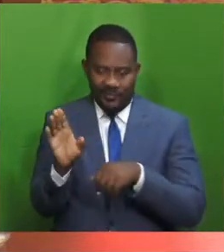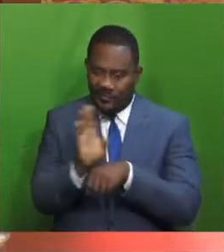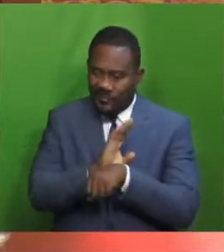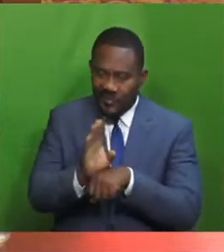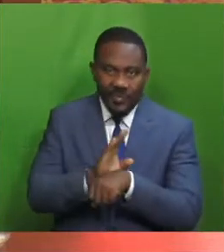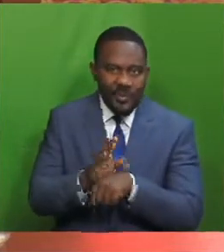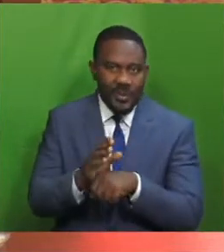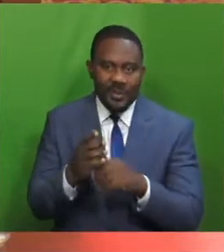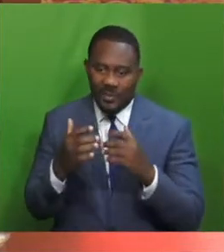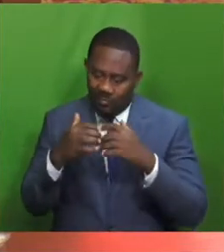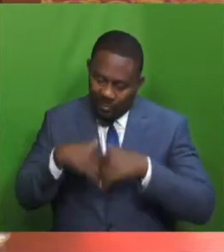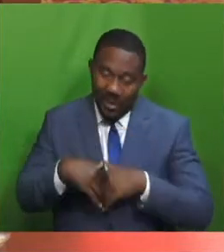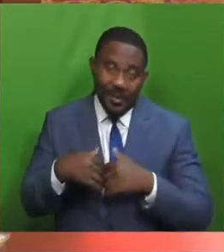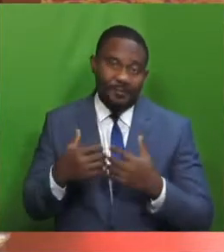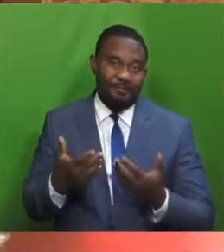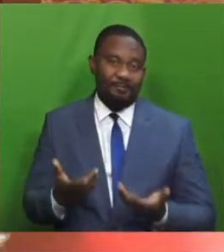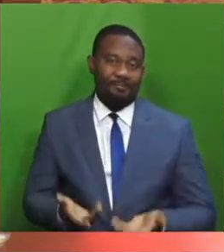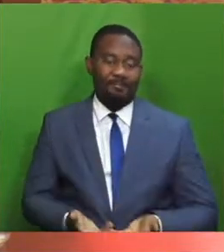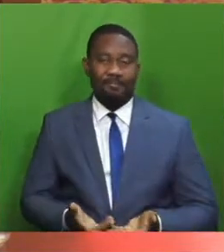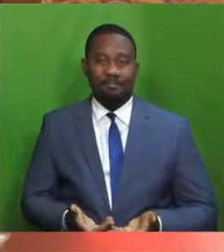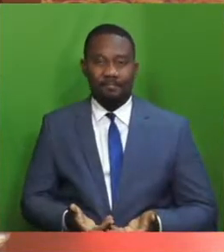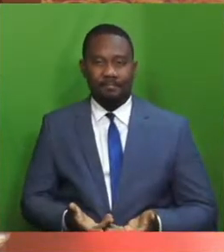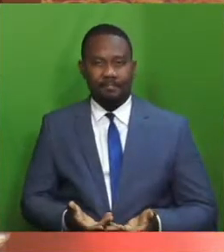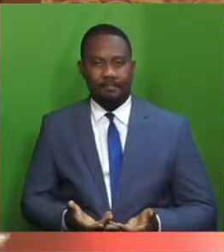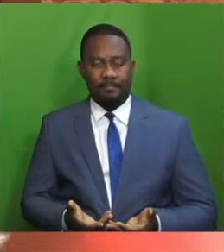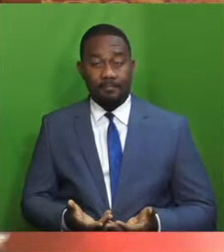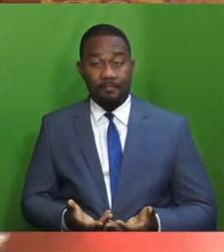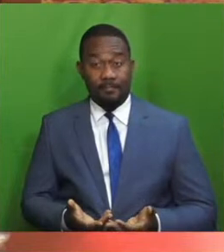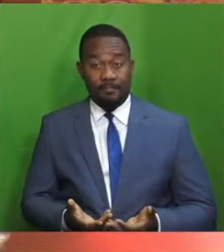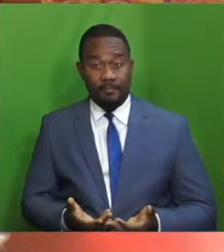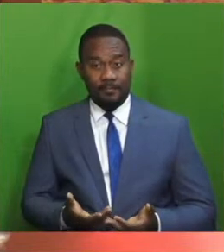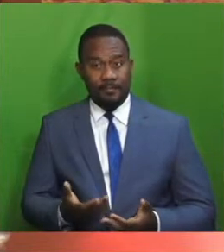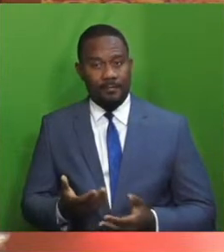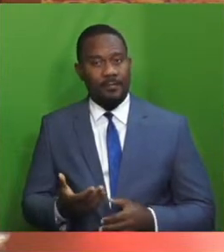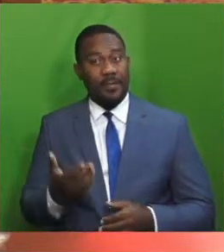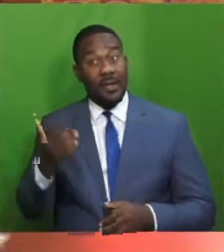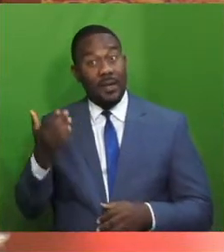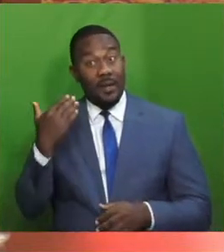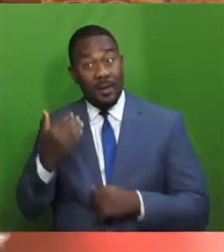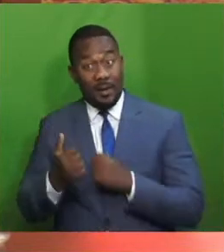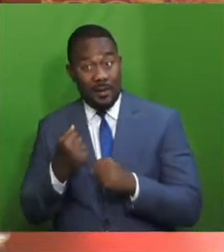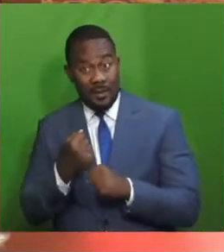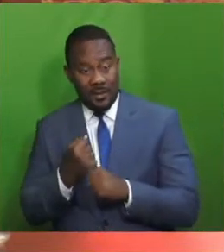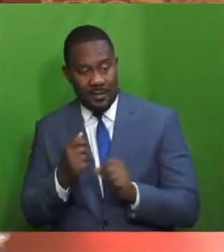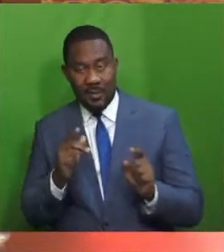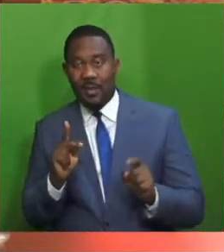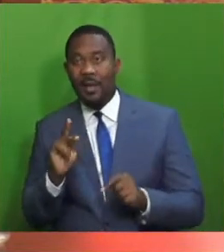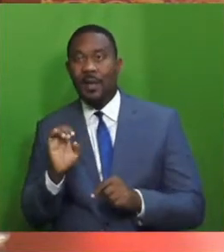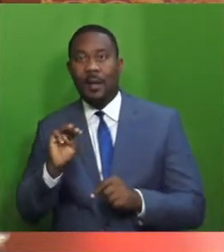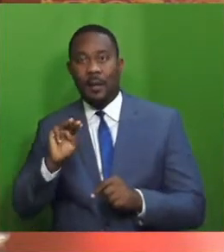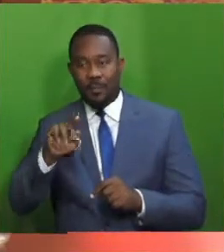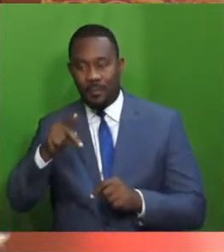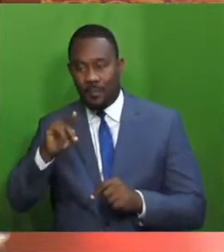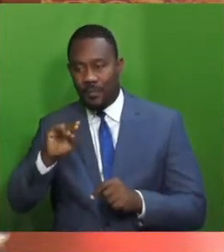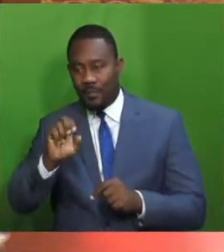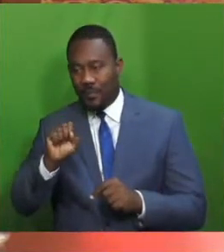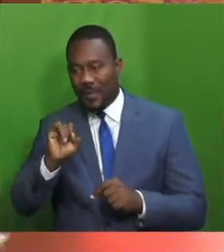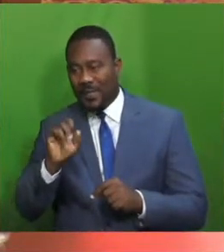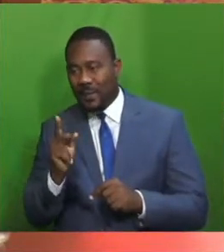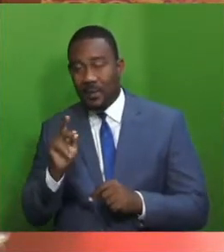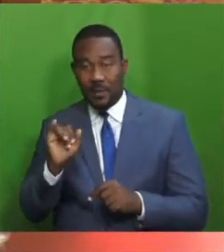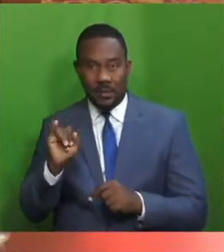on their knees. As I said last year, Kempiski, which was the flagship hotel in this country, which